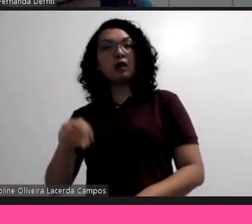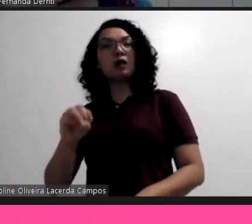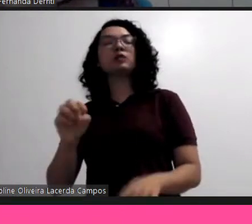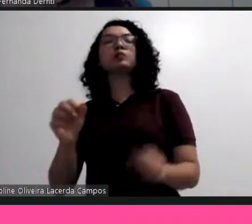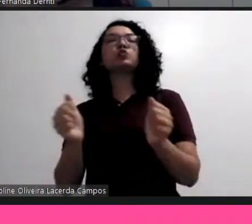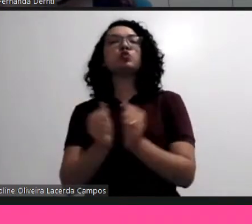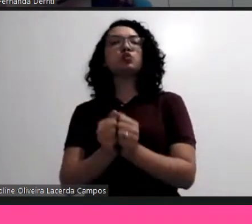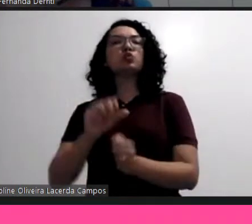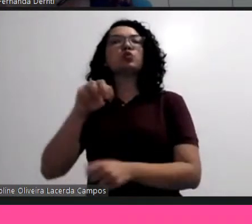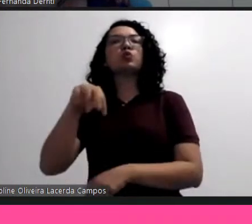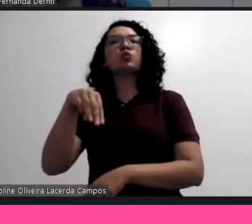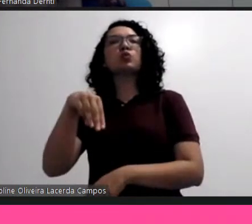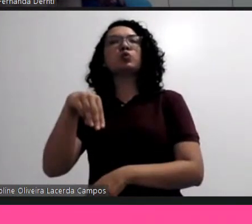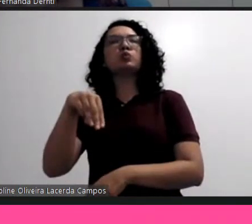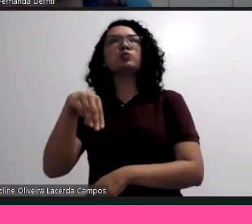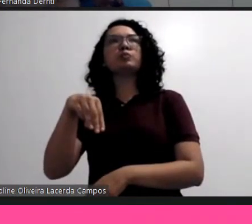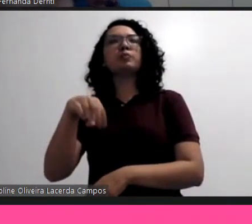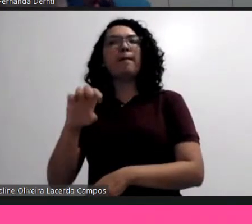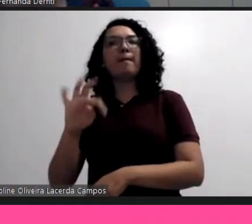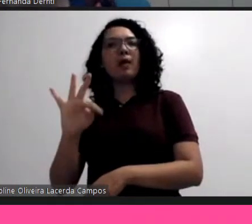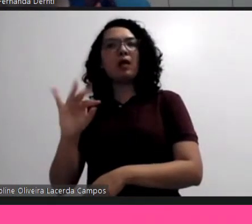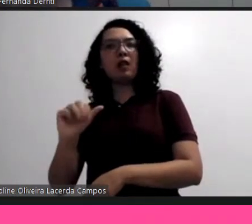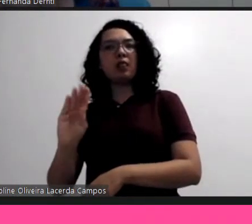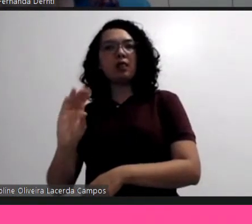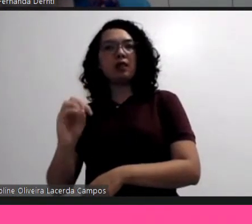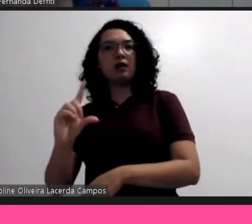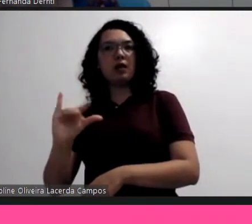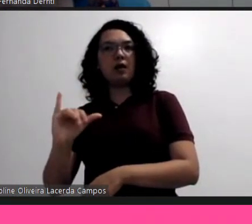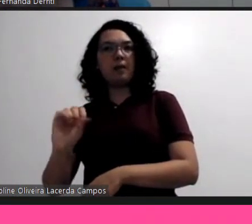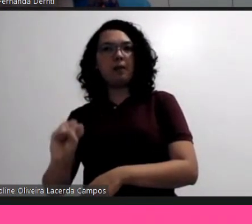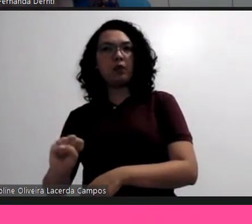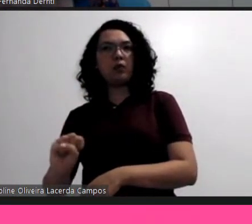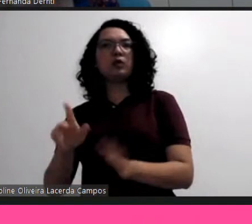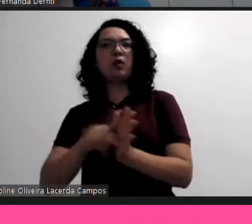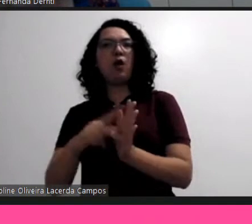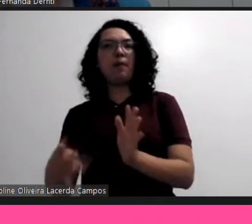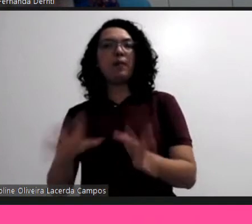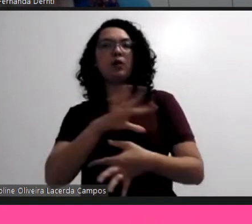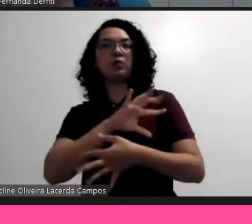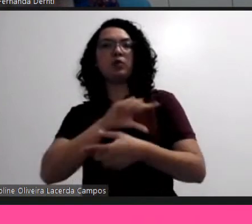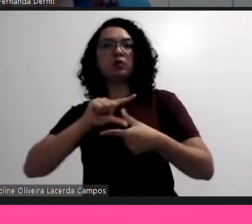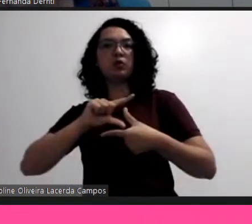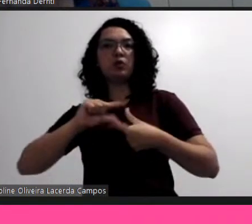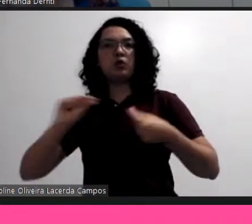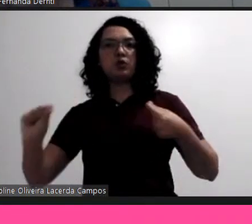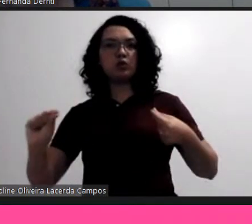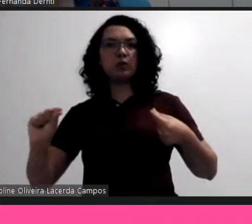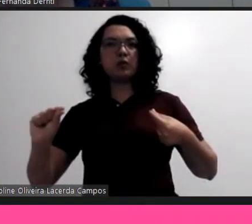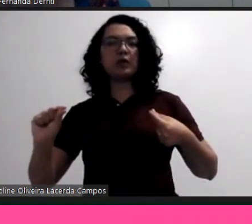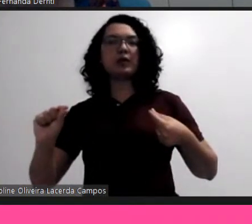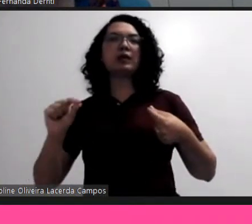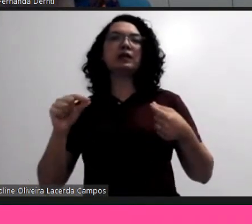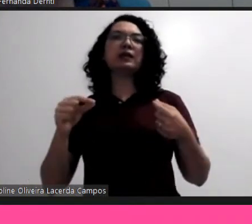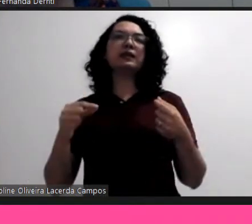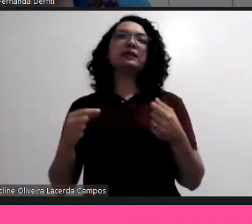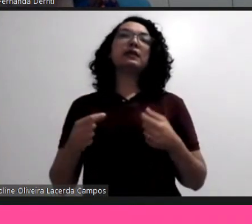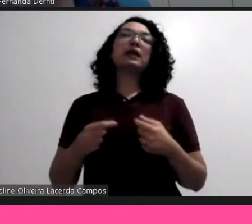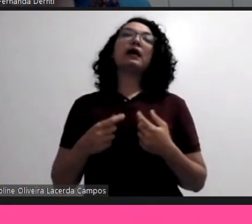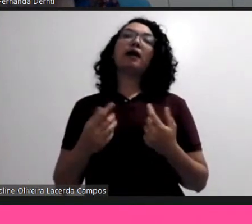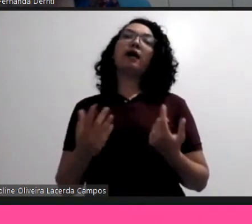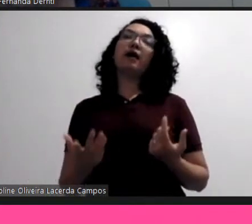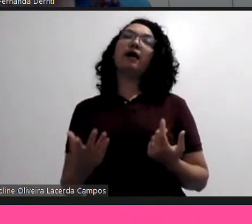And Team 10, and I did not look at the sort of, as I call it, the purest stream of international